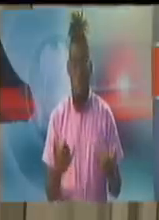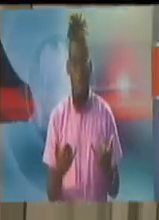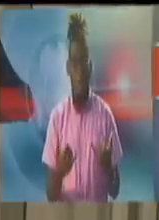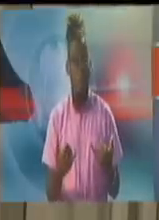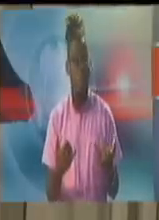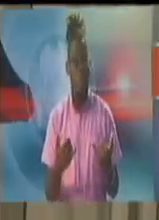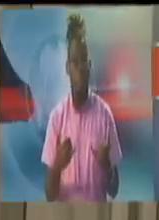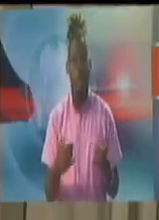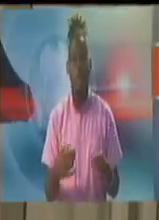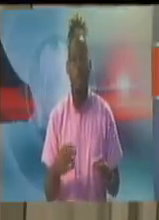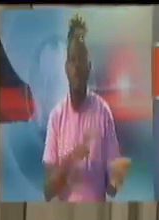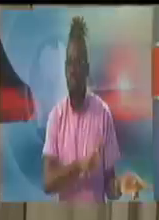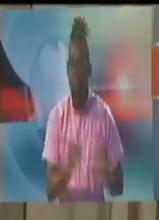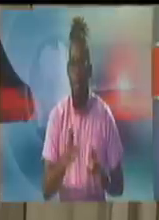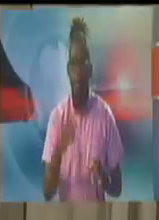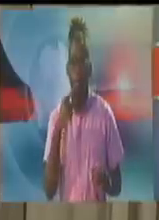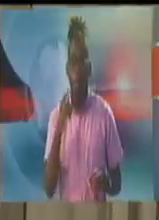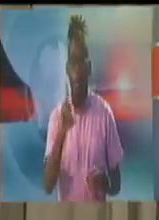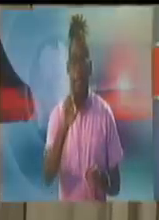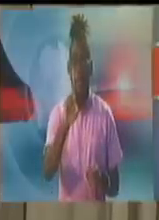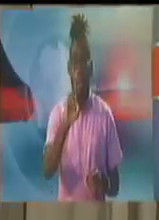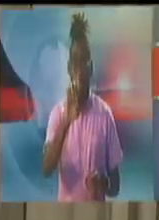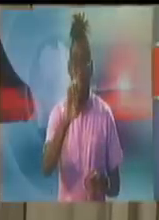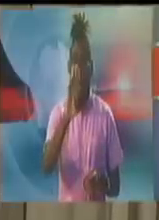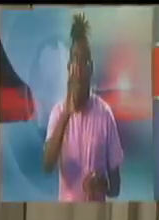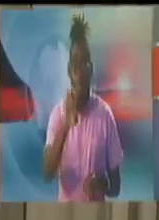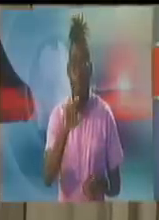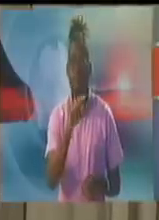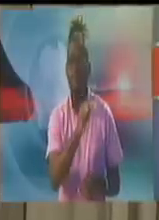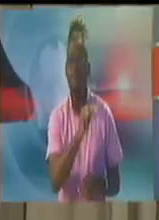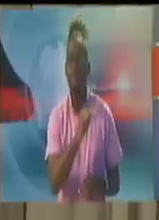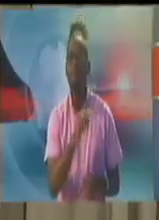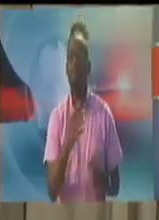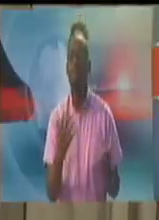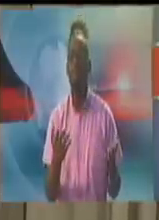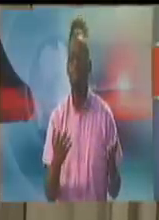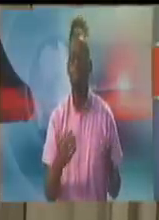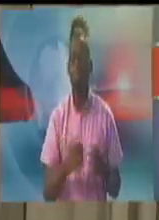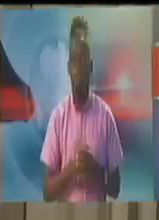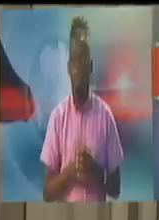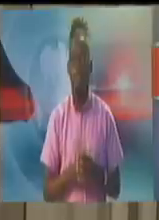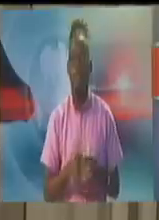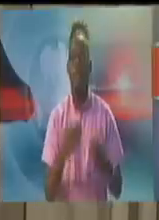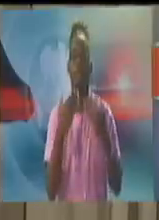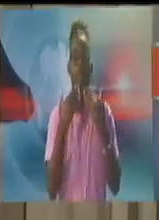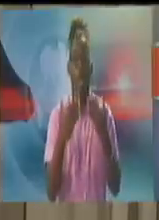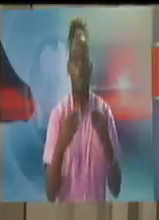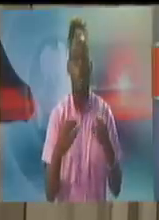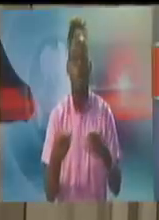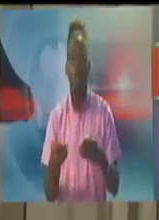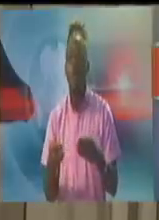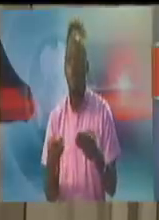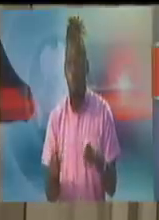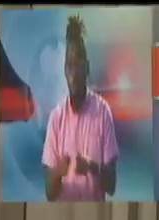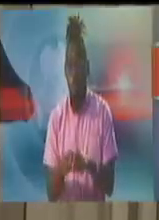campus getting it finally ready. I'd like to also take the opportunity to thank the regional corporation there yesterday, because the DB campus could